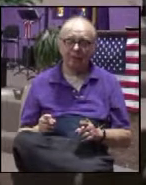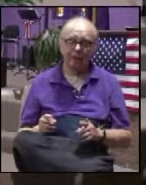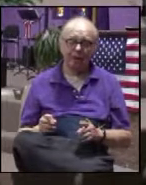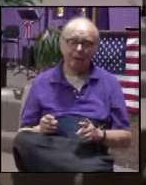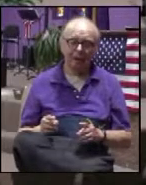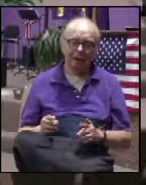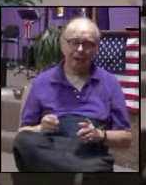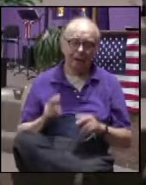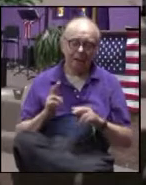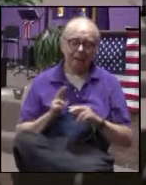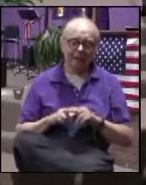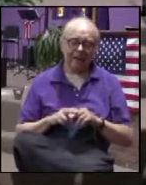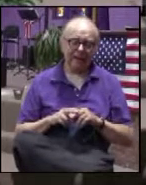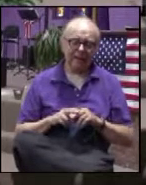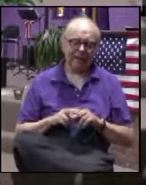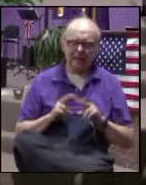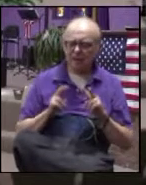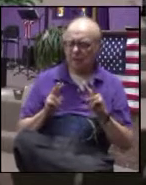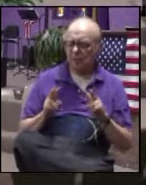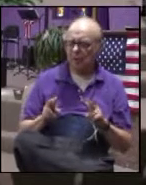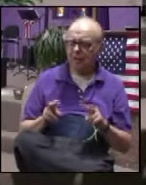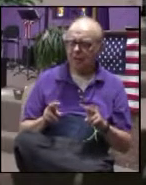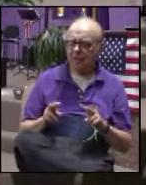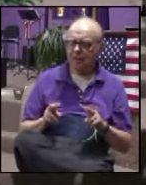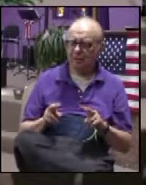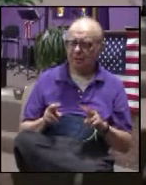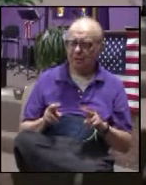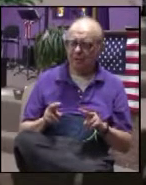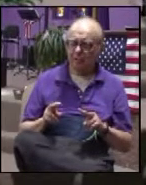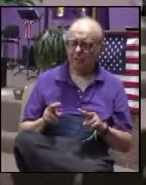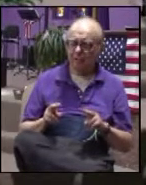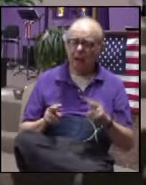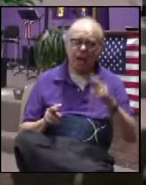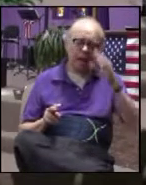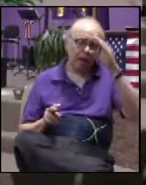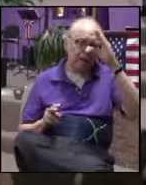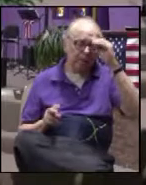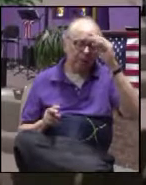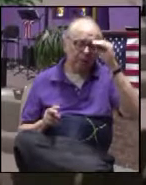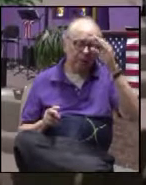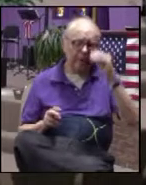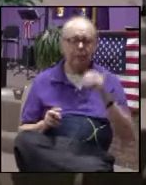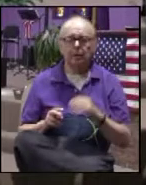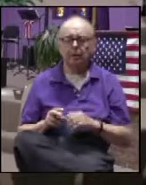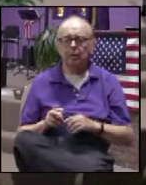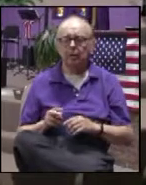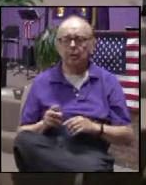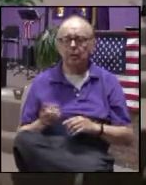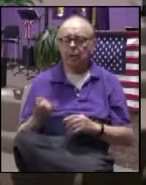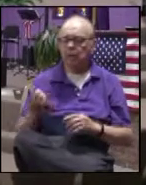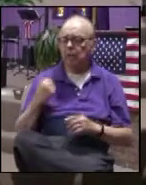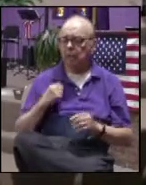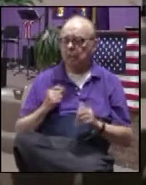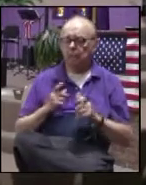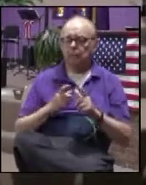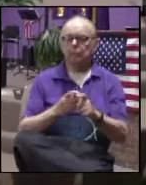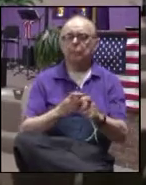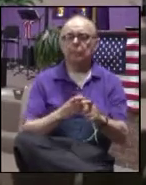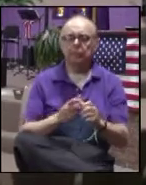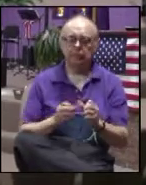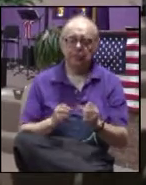I sit back and I watch a little boy that comes running across the